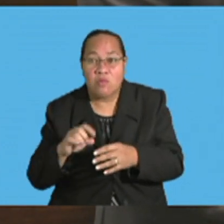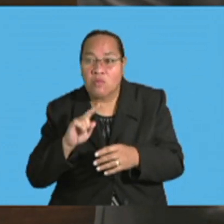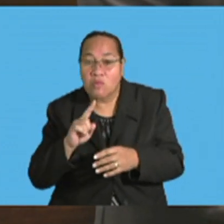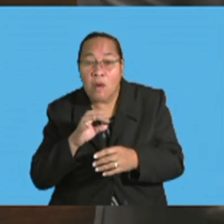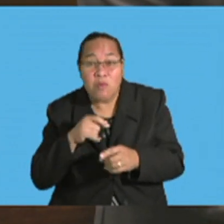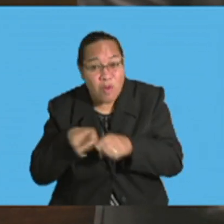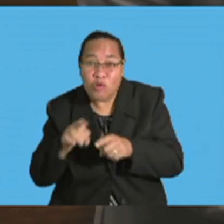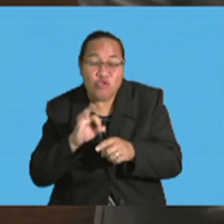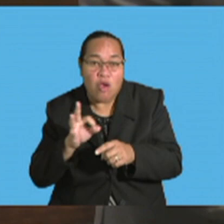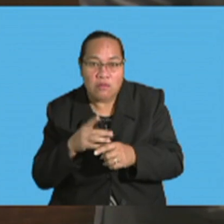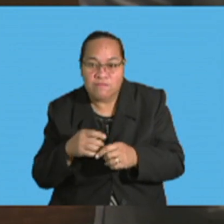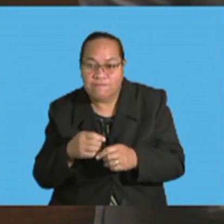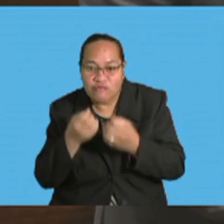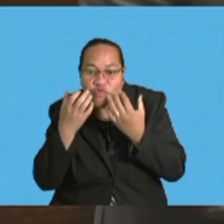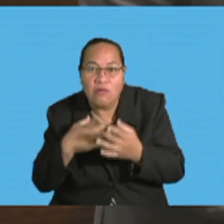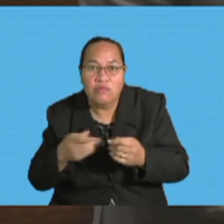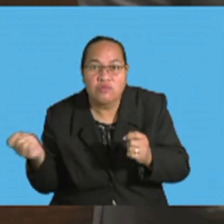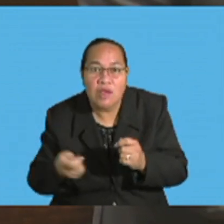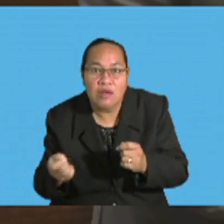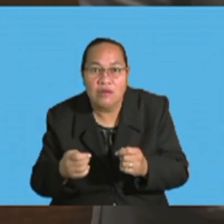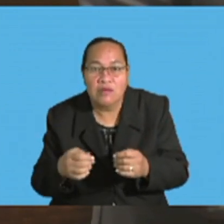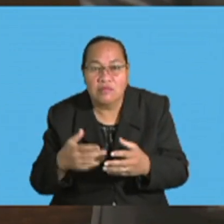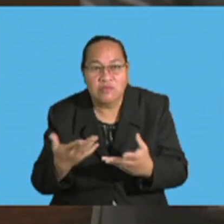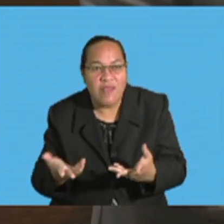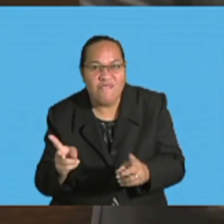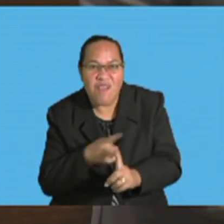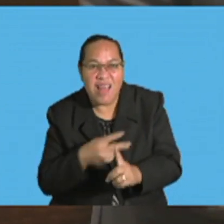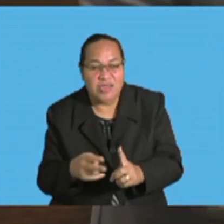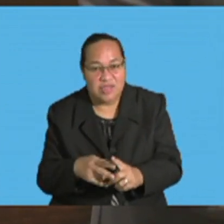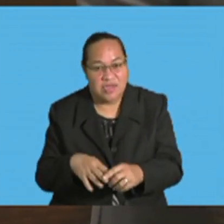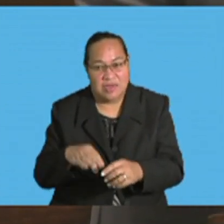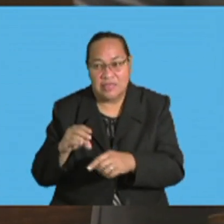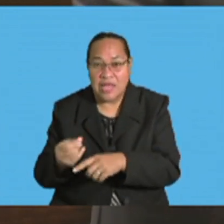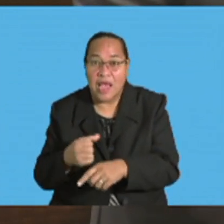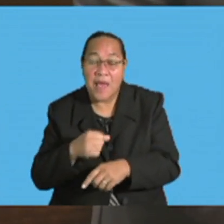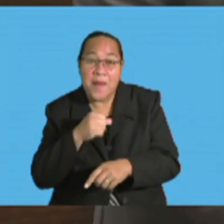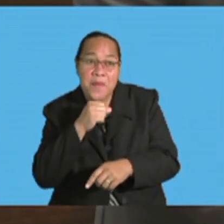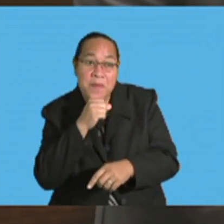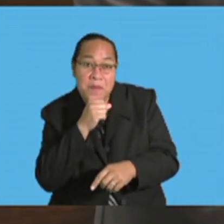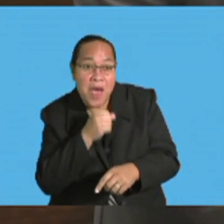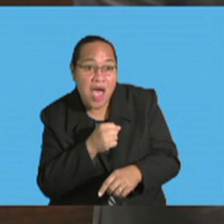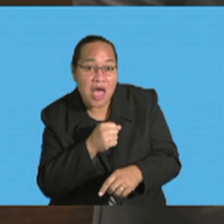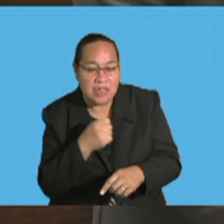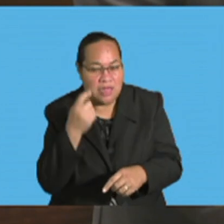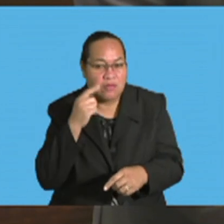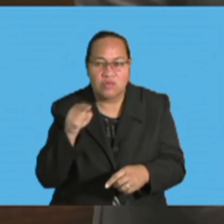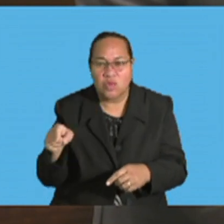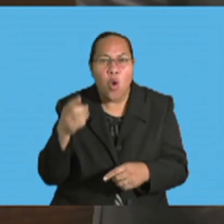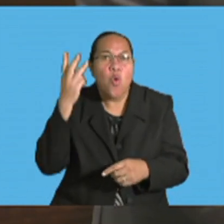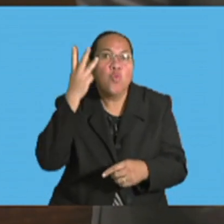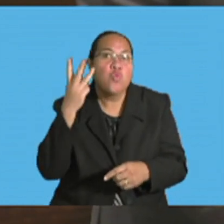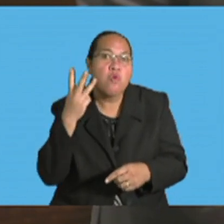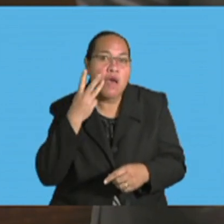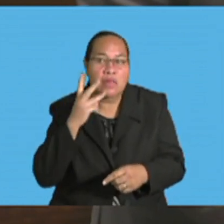violence. We see that same mentality in men who think women ought to be brewing tea in the boardroom rather than leading